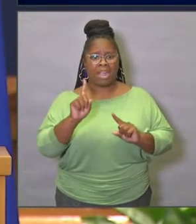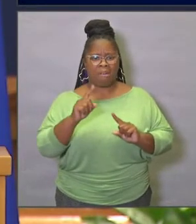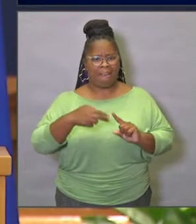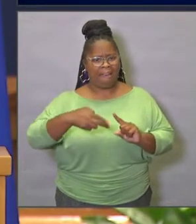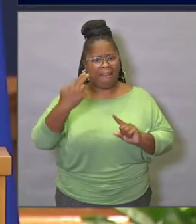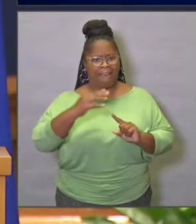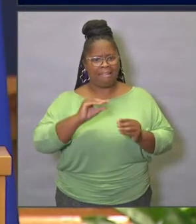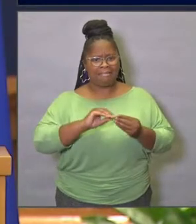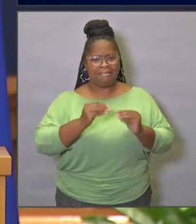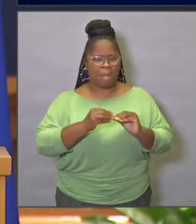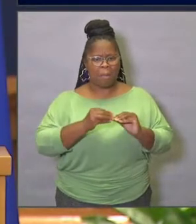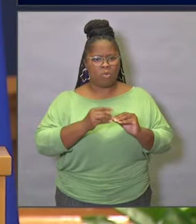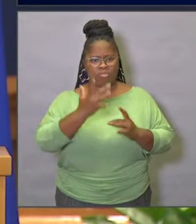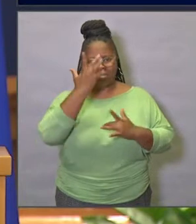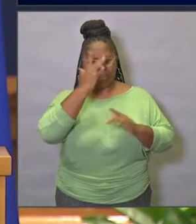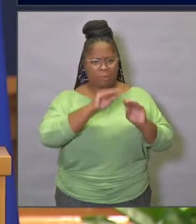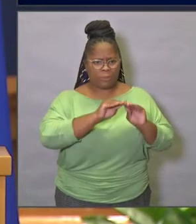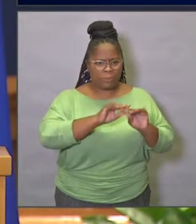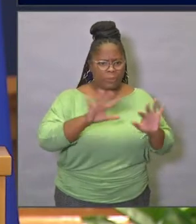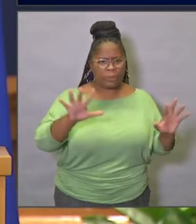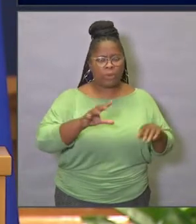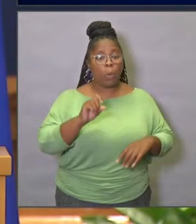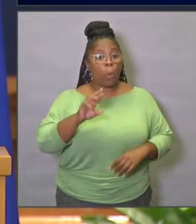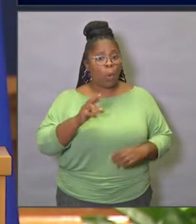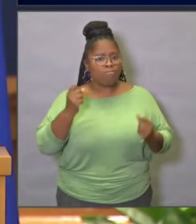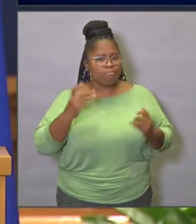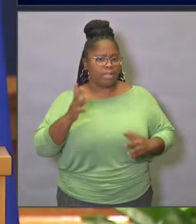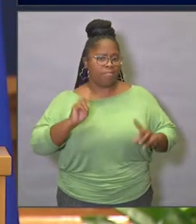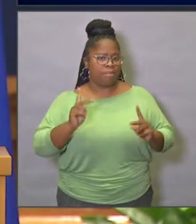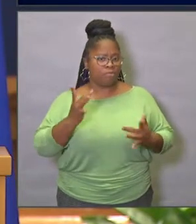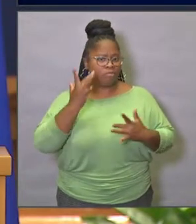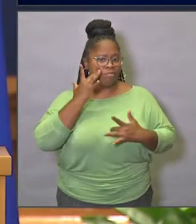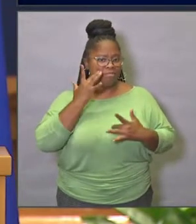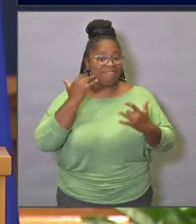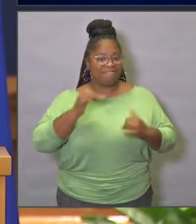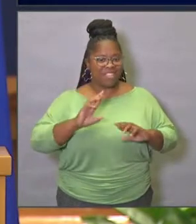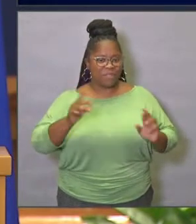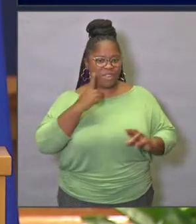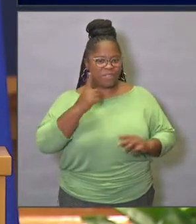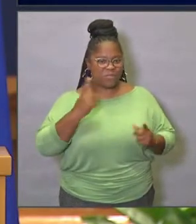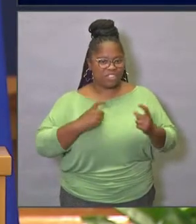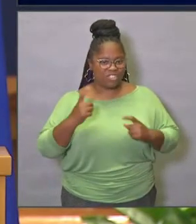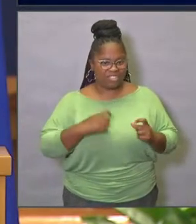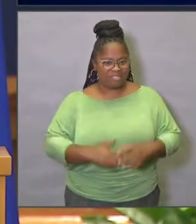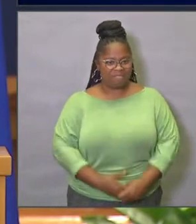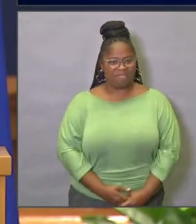high number of outbreaks and/or high numbers of cases. And now we'll take your questions.